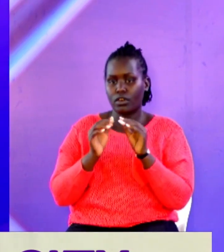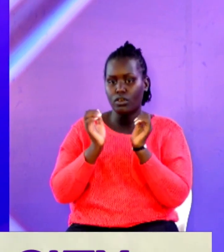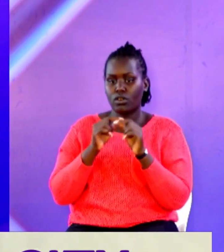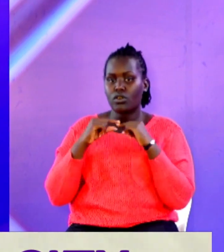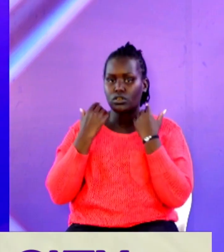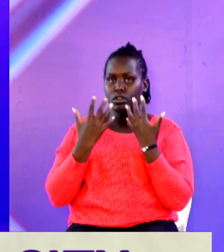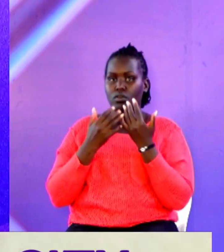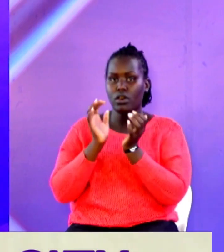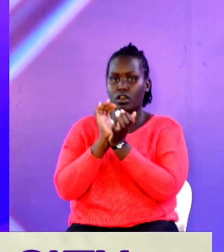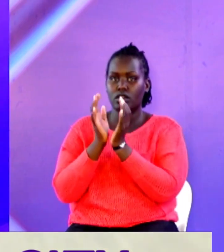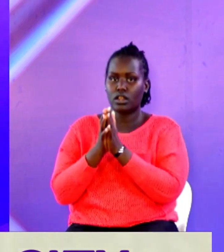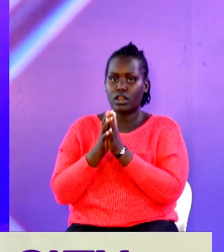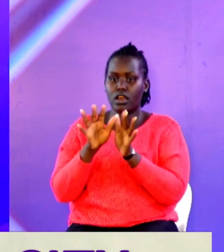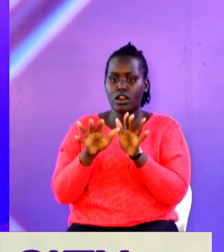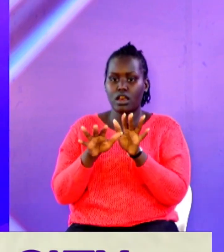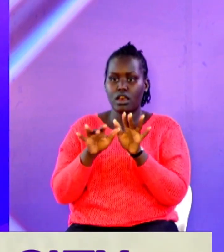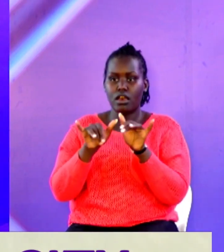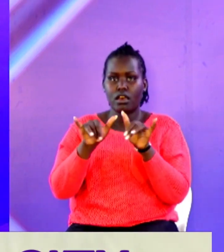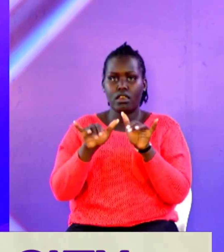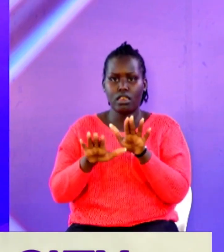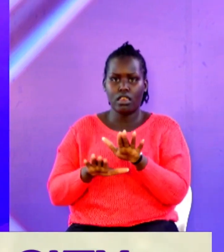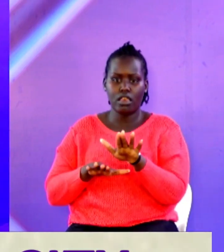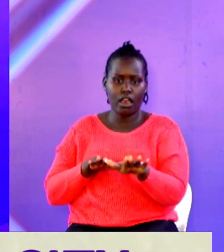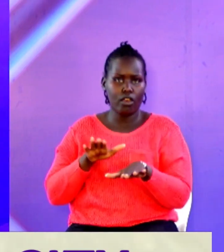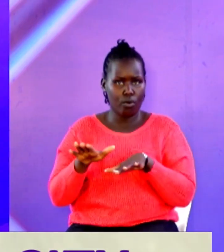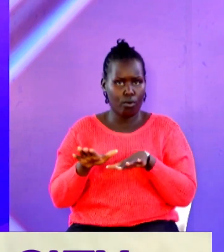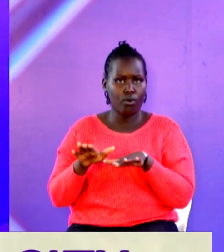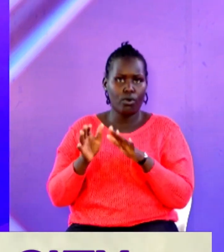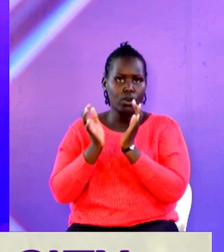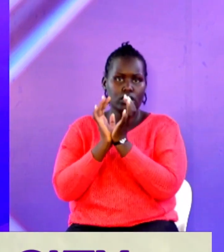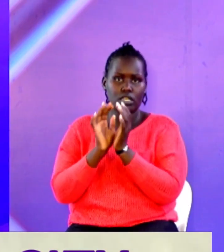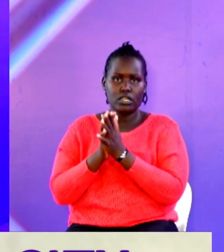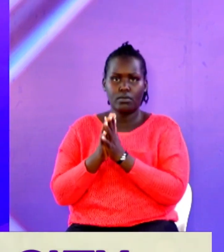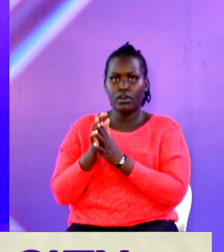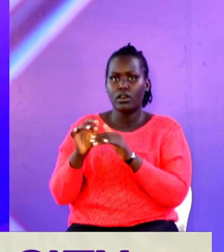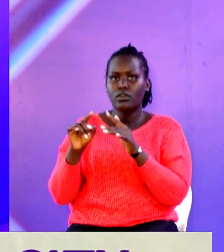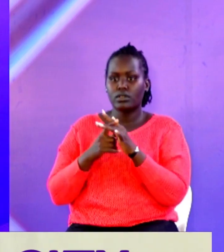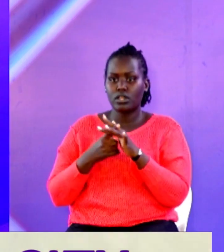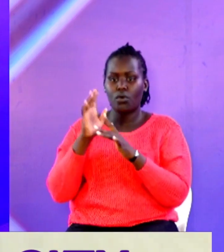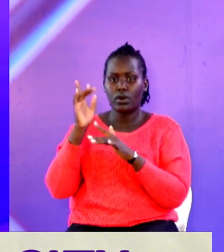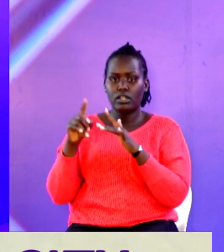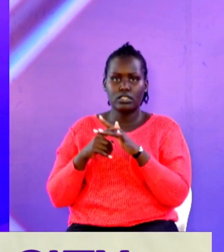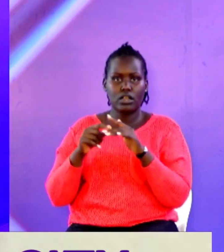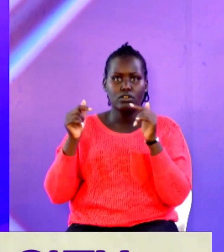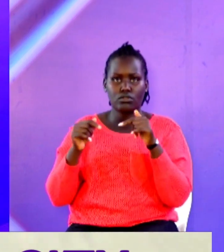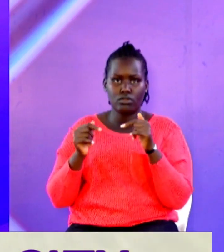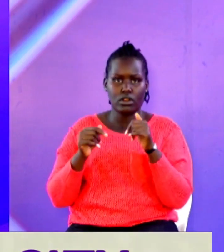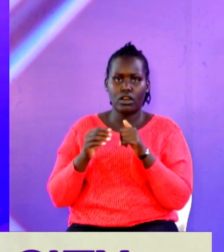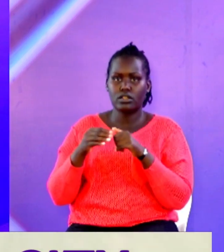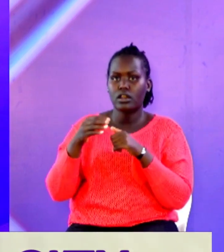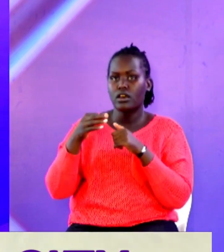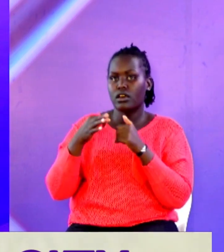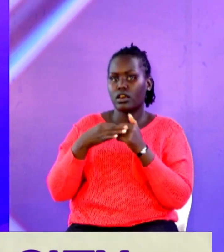and Nyayo stadiums here in Kenya respectively, but the game will start today at 8 p.m. in Tanzania. Of